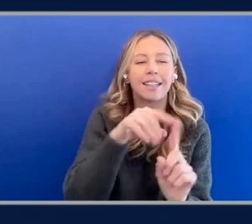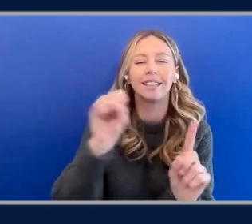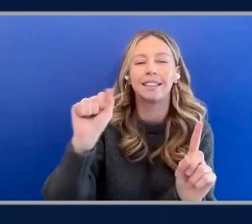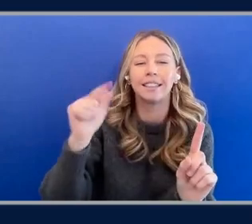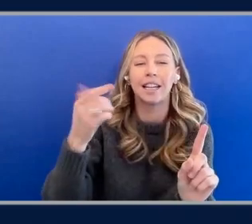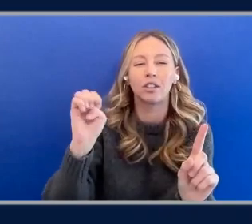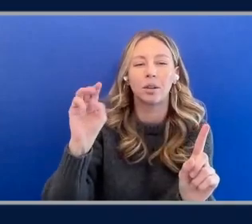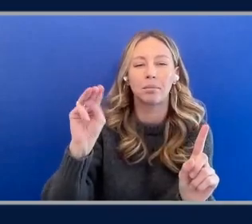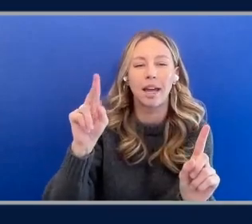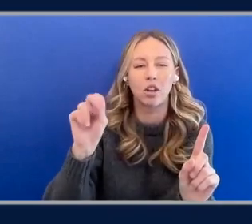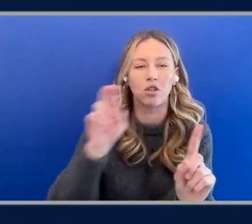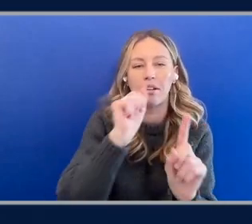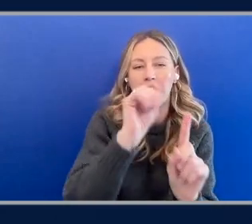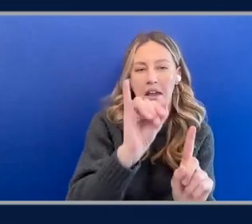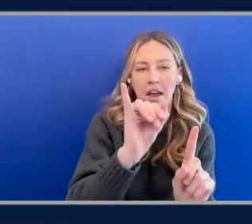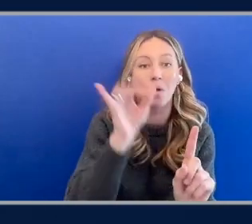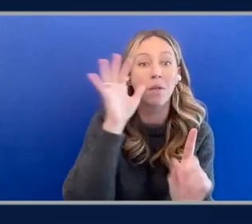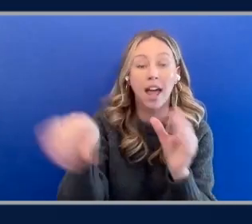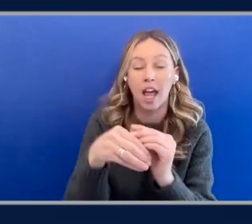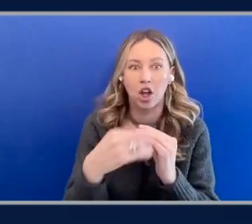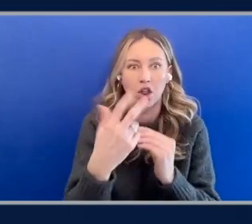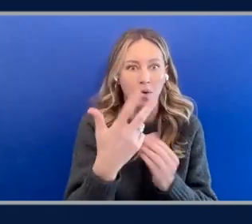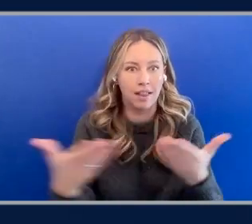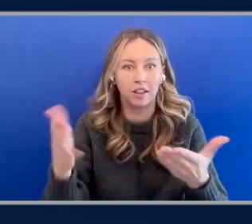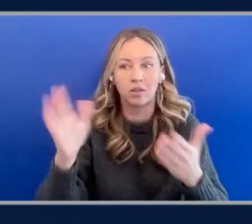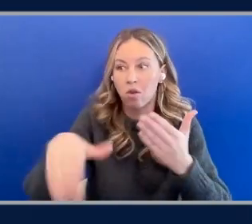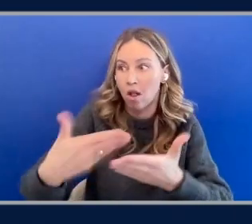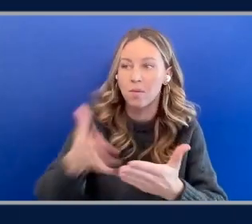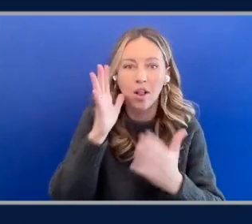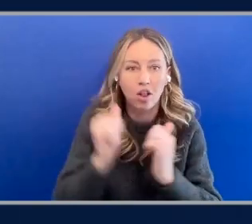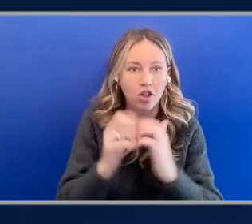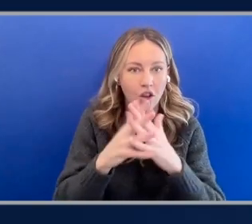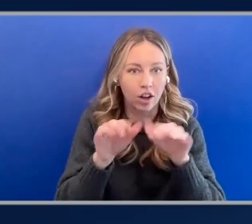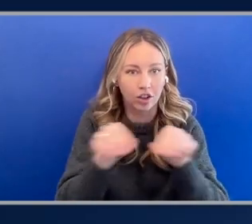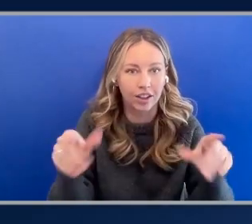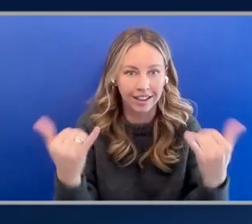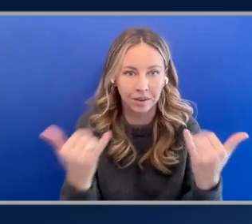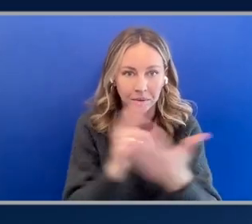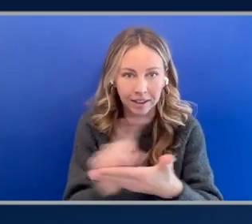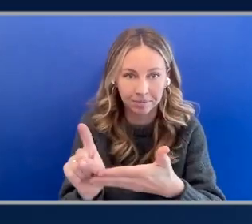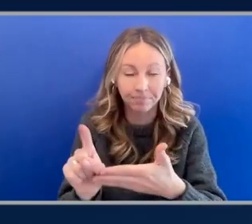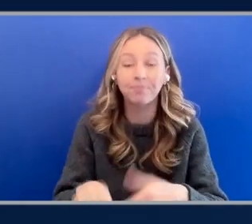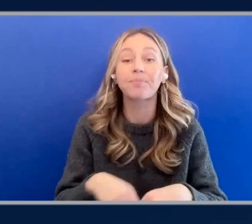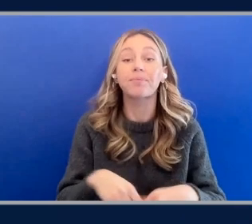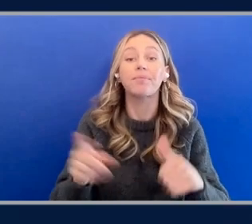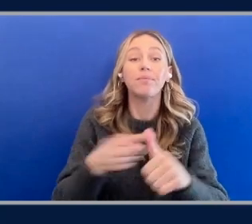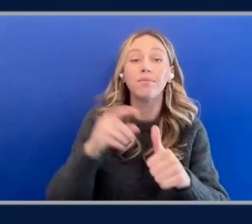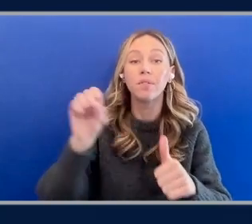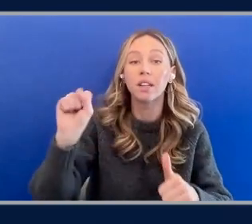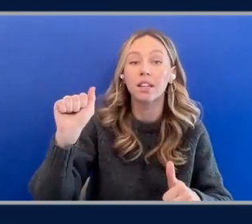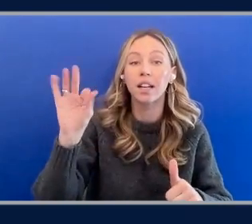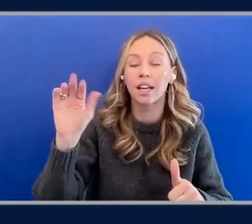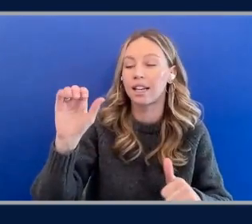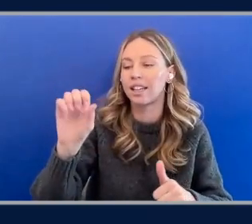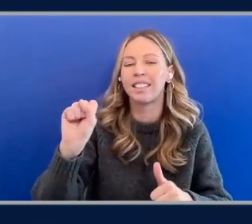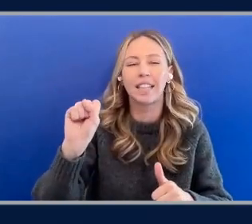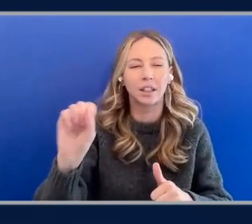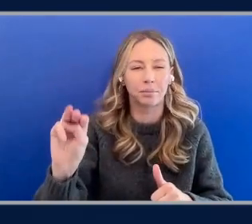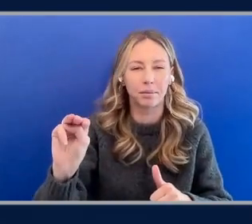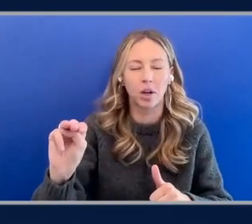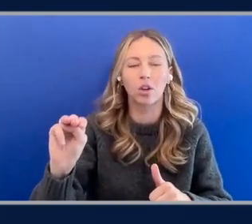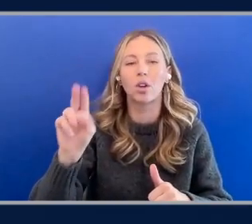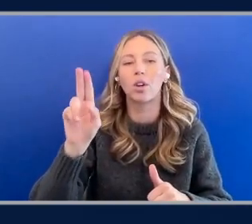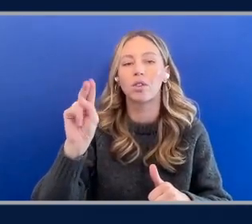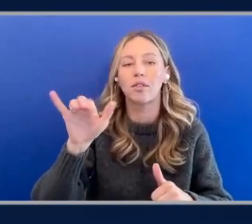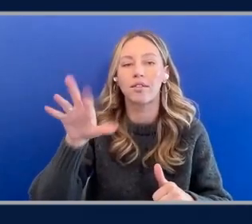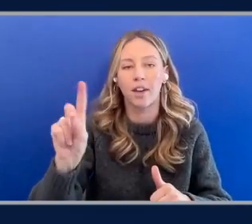add 3 big things to it, all launching this reInvent. The first is SageMaker Unified Studio, which is launching in